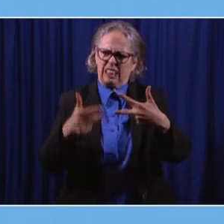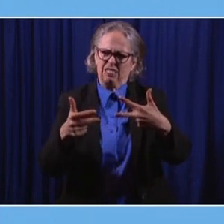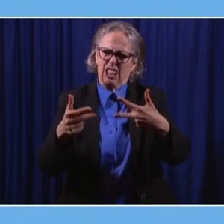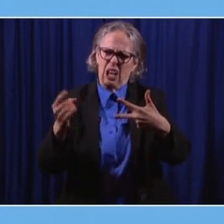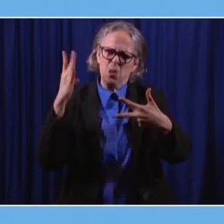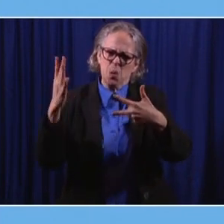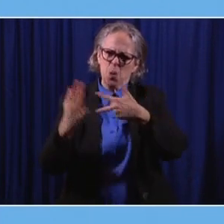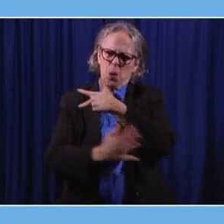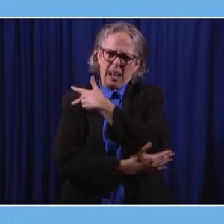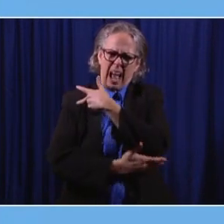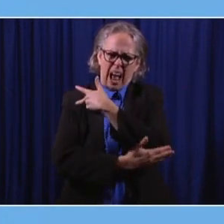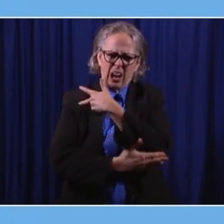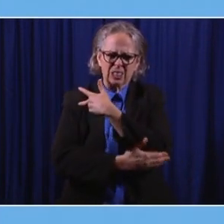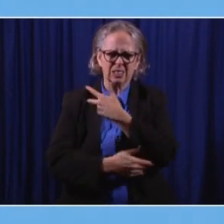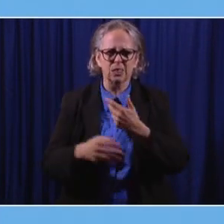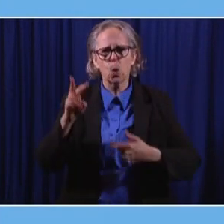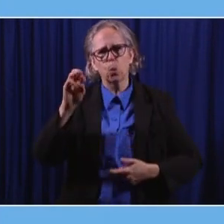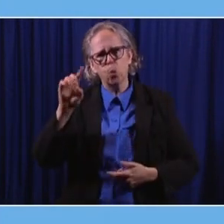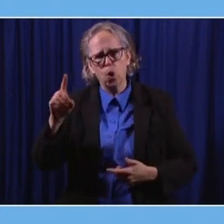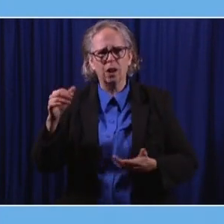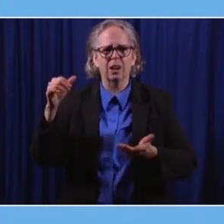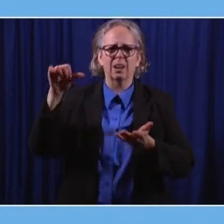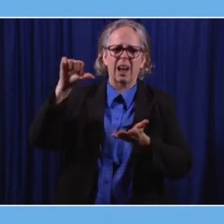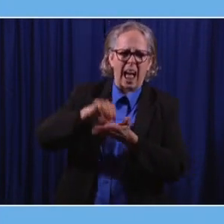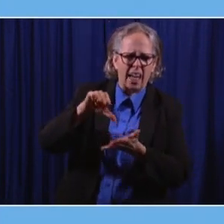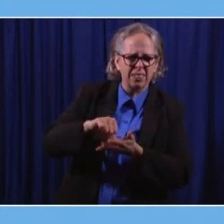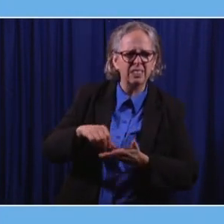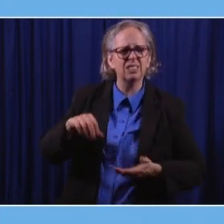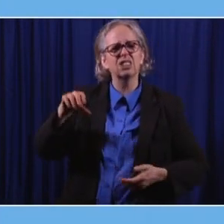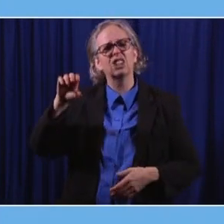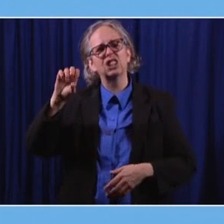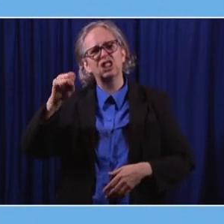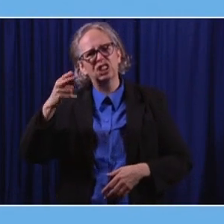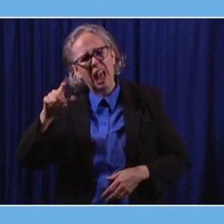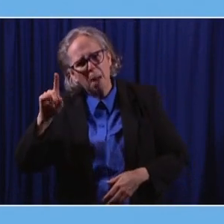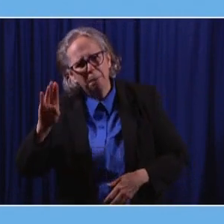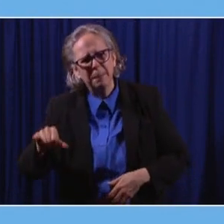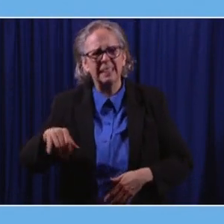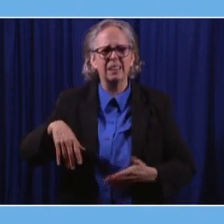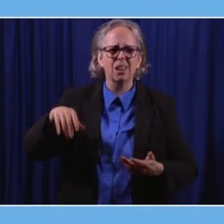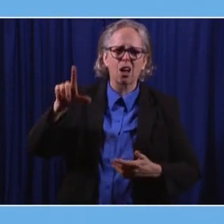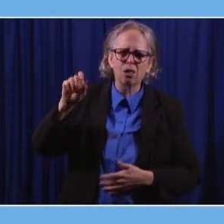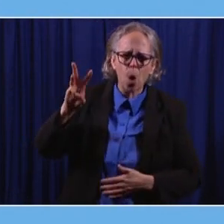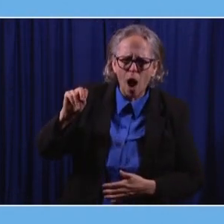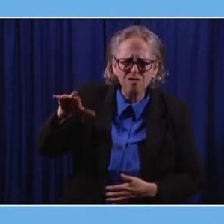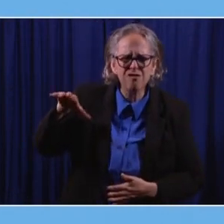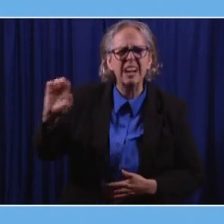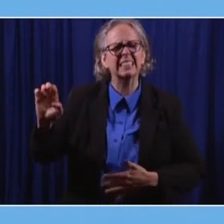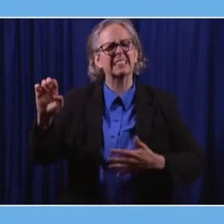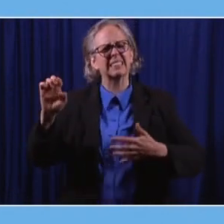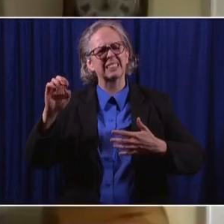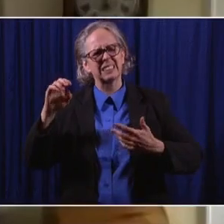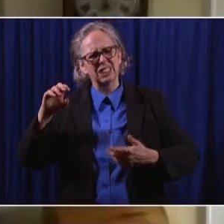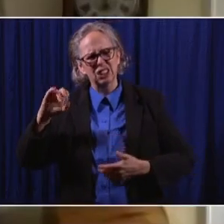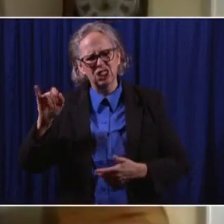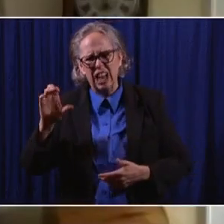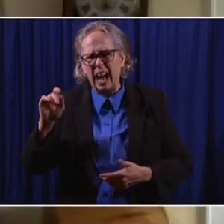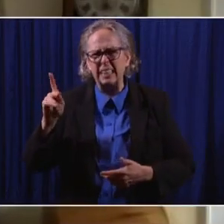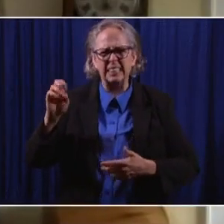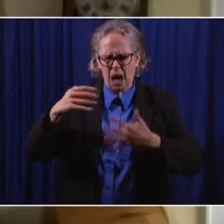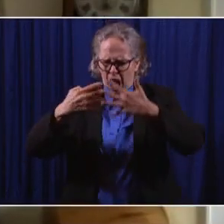Wood, Athens, Shelby, Lawrence, Henry, Jackson, Defiance, Dark, Miami, Butler, and on down